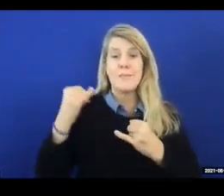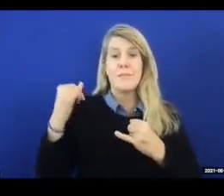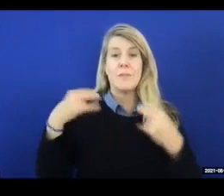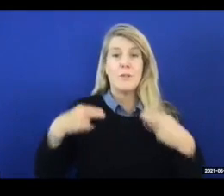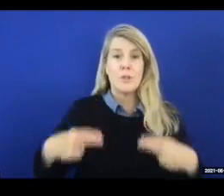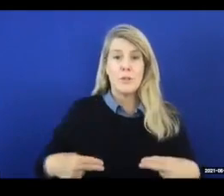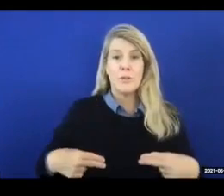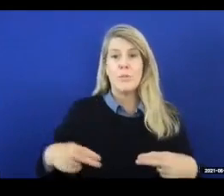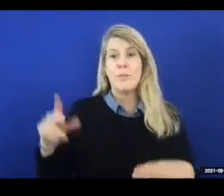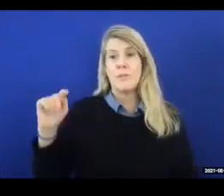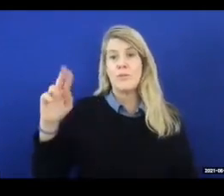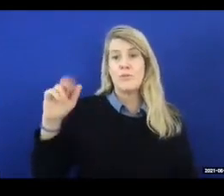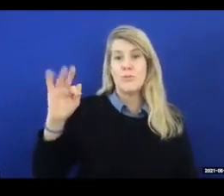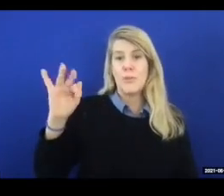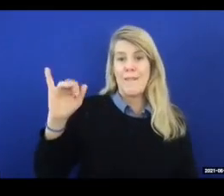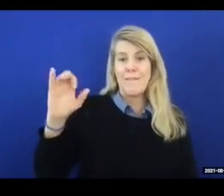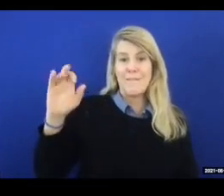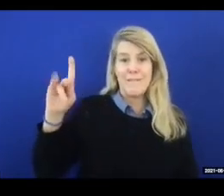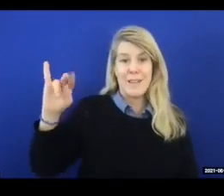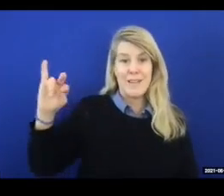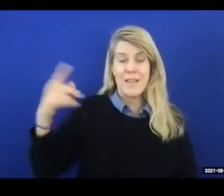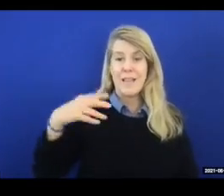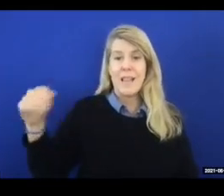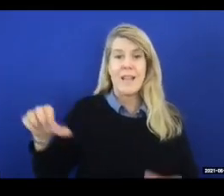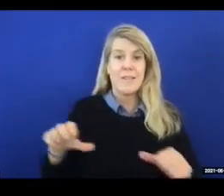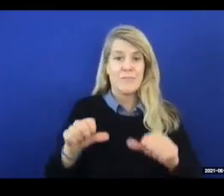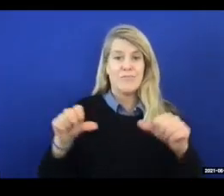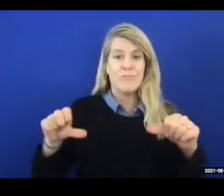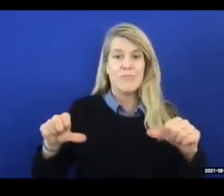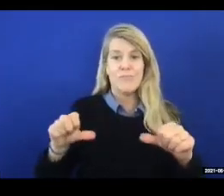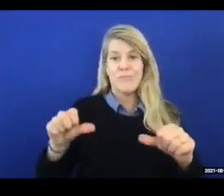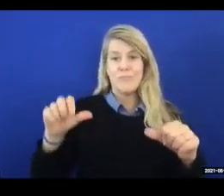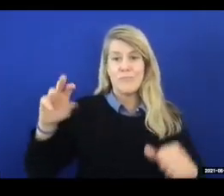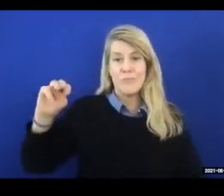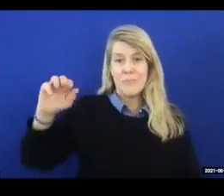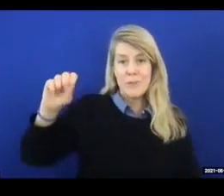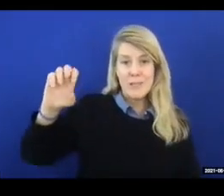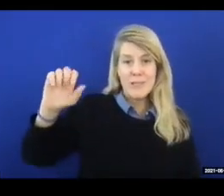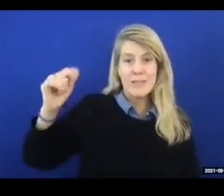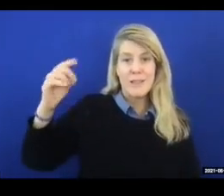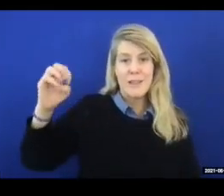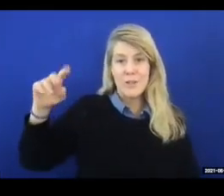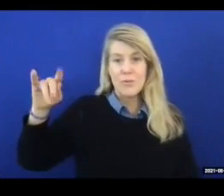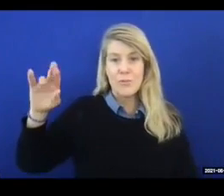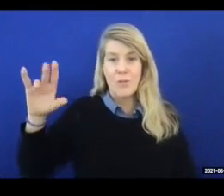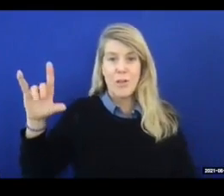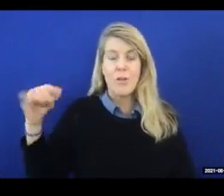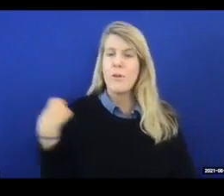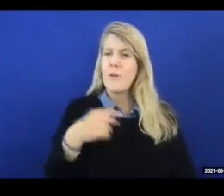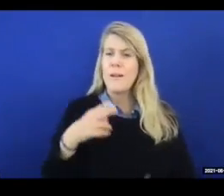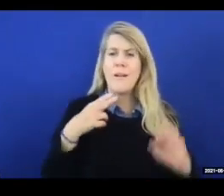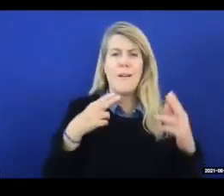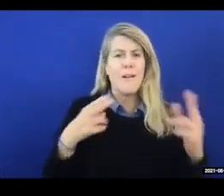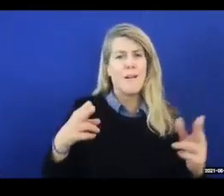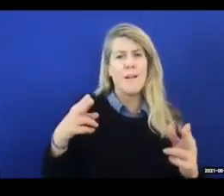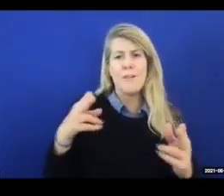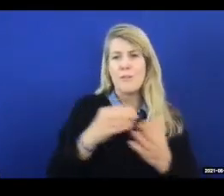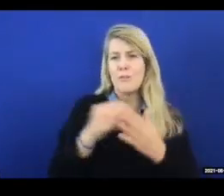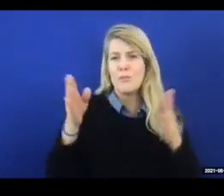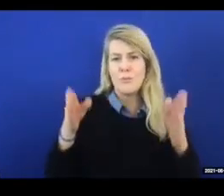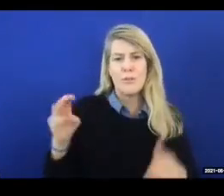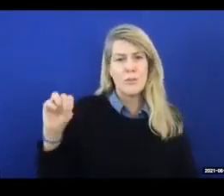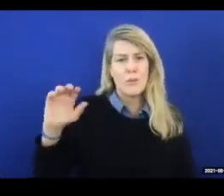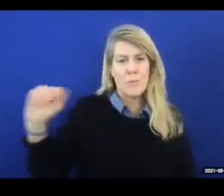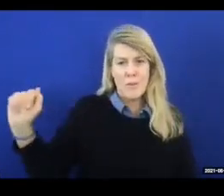in massage parlors. Treasurer Ma, we are honored to have you as commencement speaker